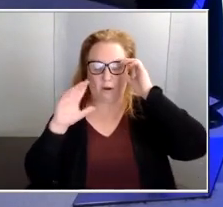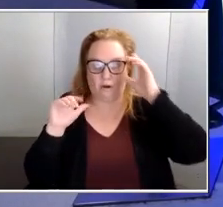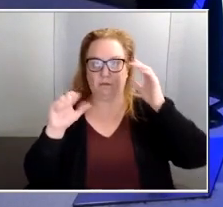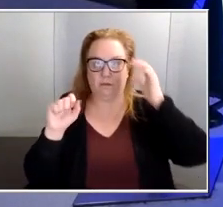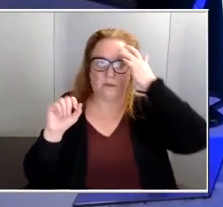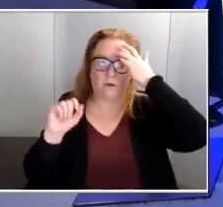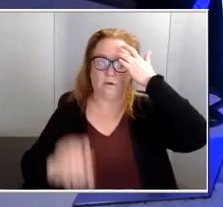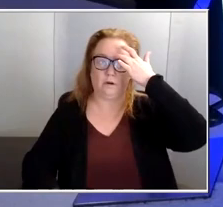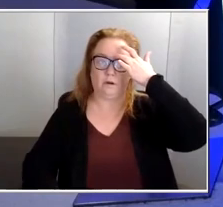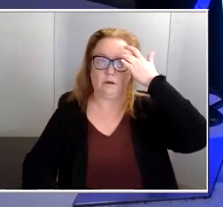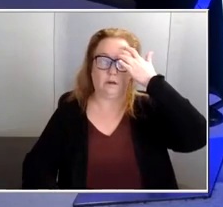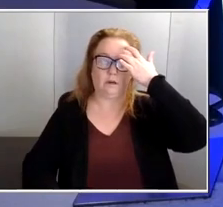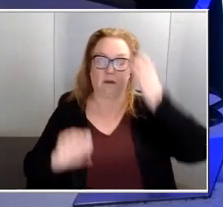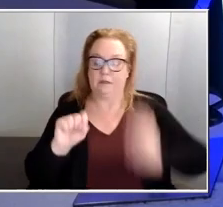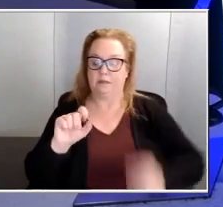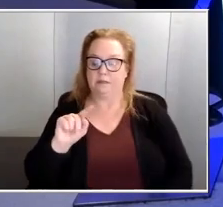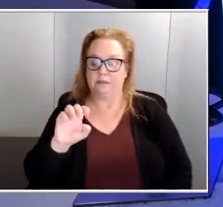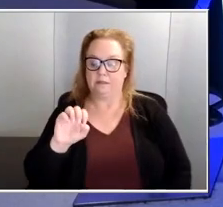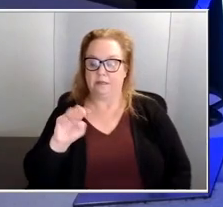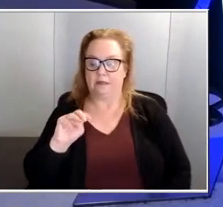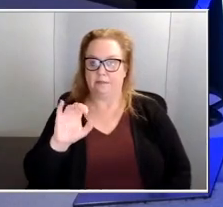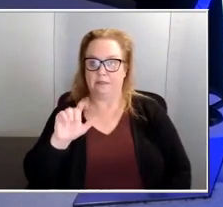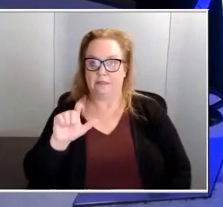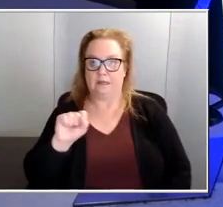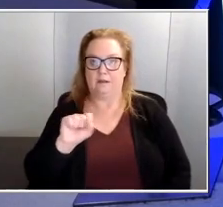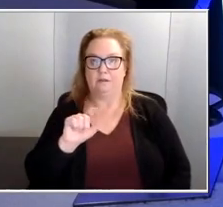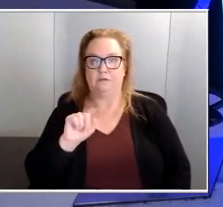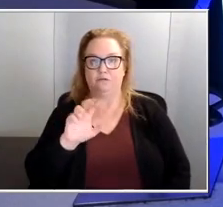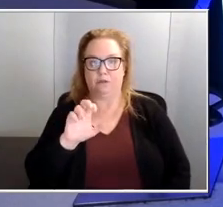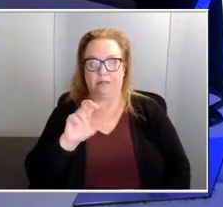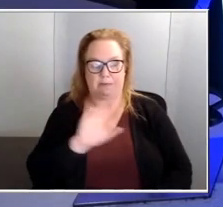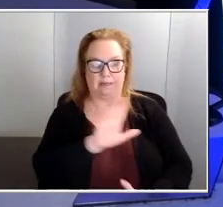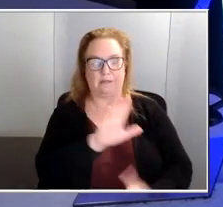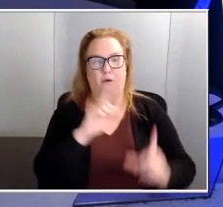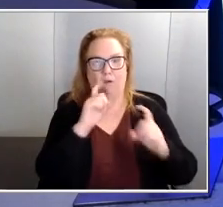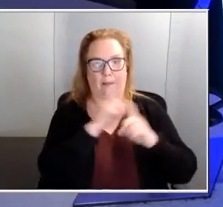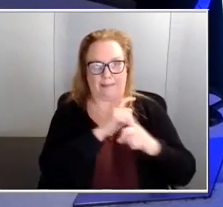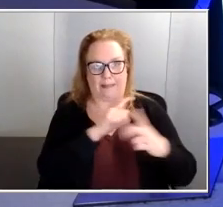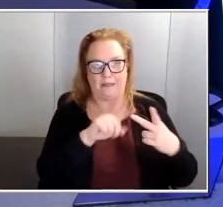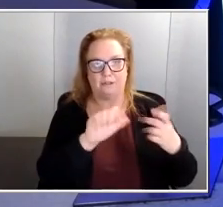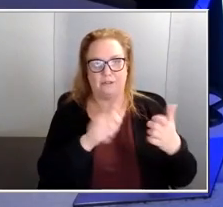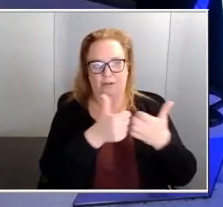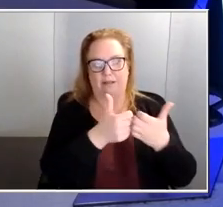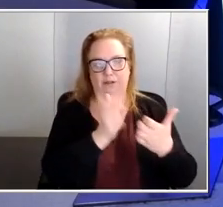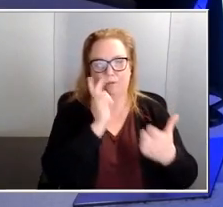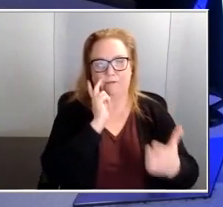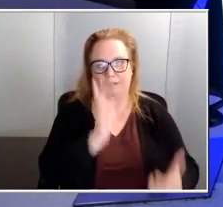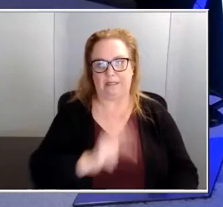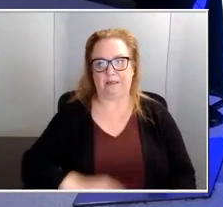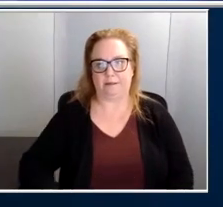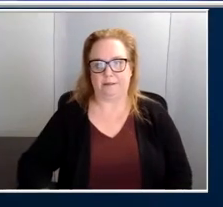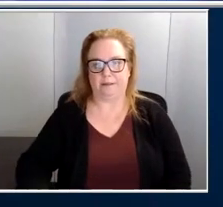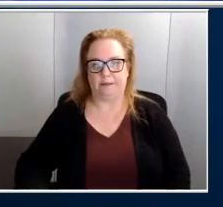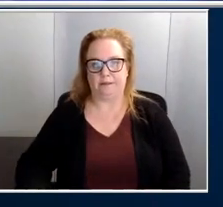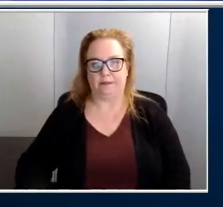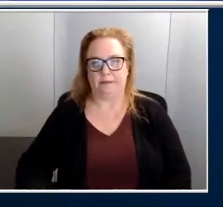awesome. Because, you know, stem cell transplant has its own set of complications and challenges, which we have seen for many years. Certainly does.